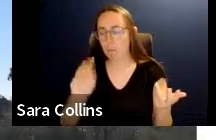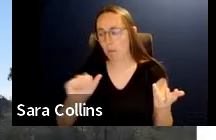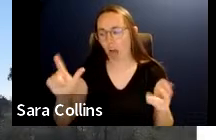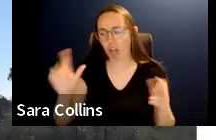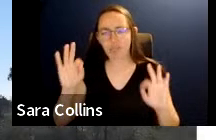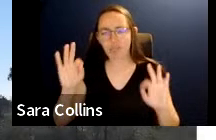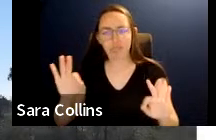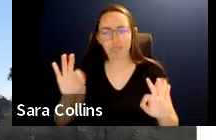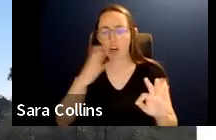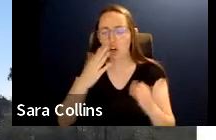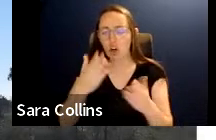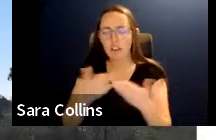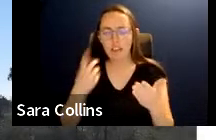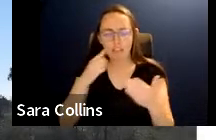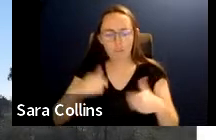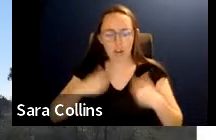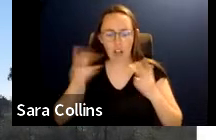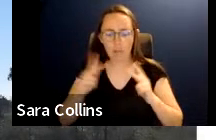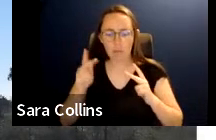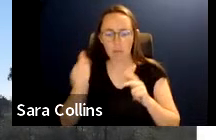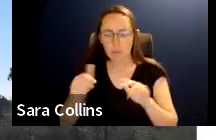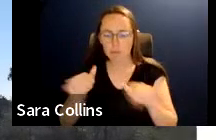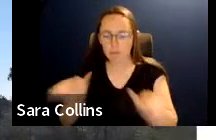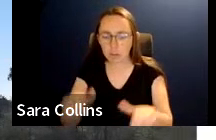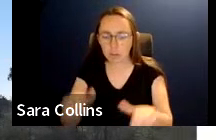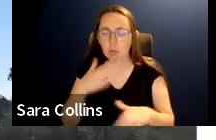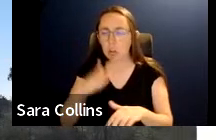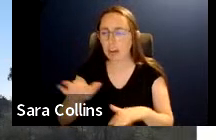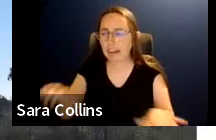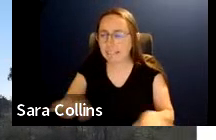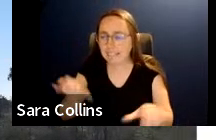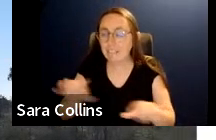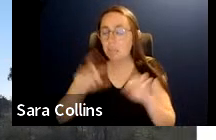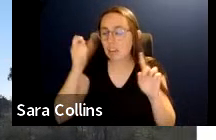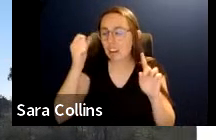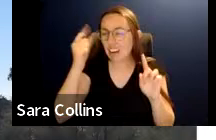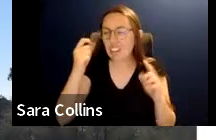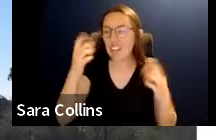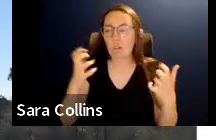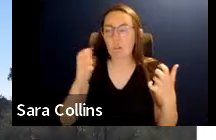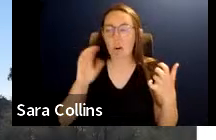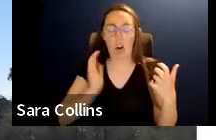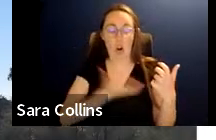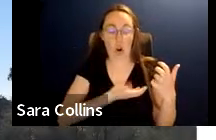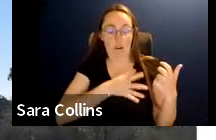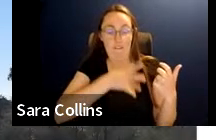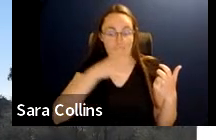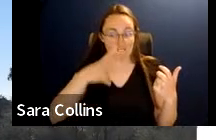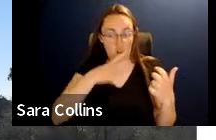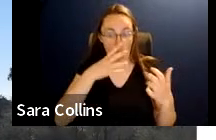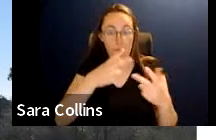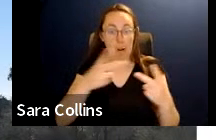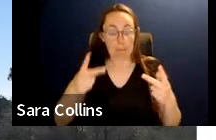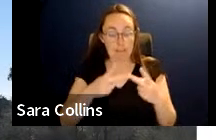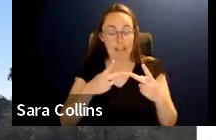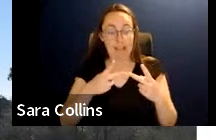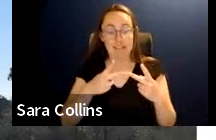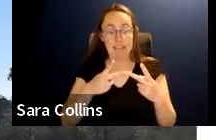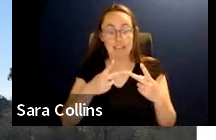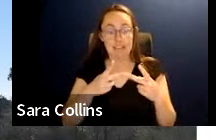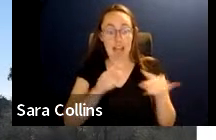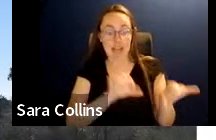for young people to do, but I really, really want our farm and places like it to be a natural